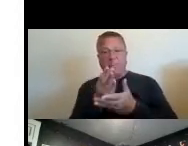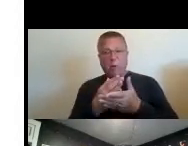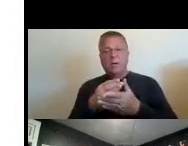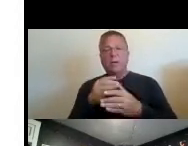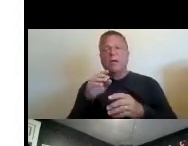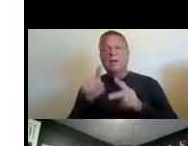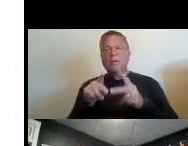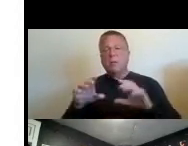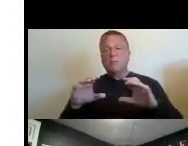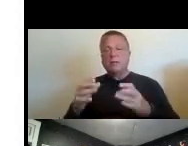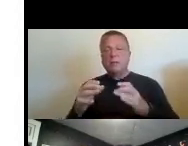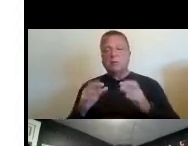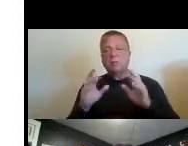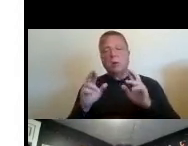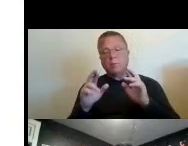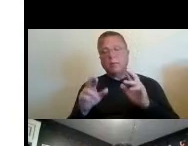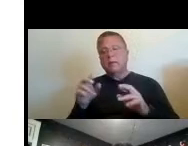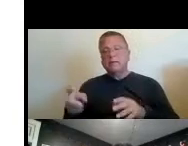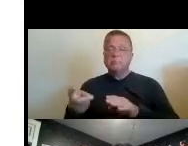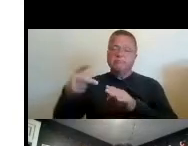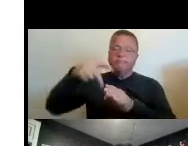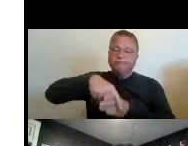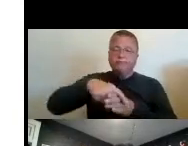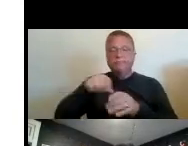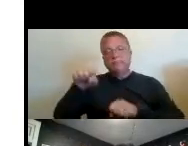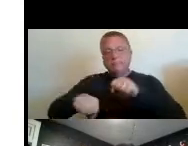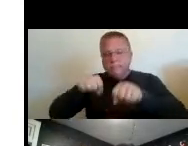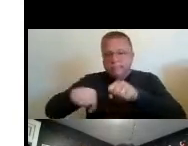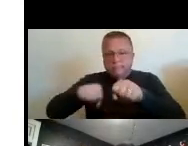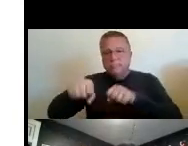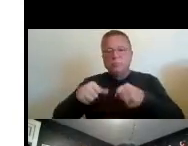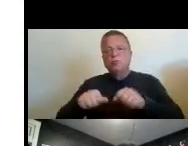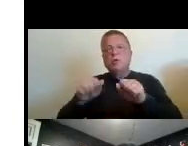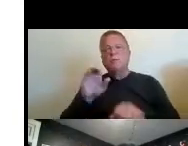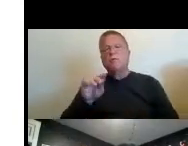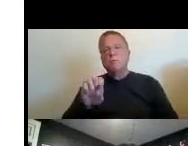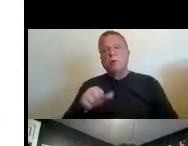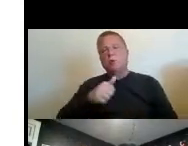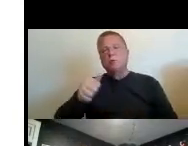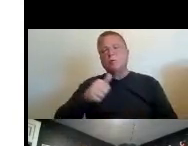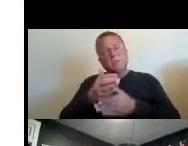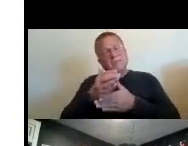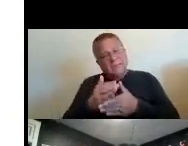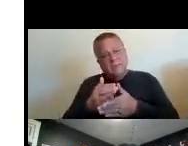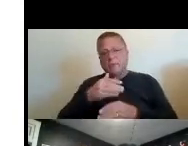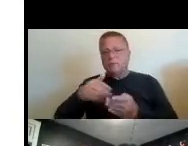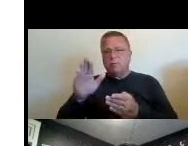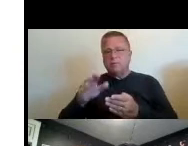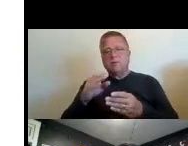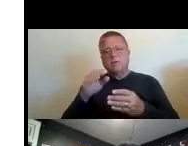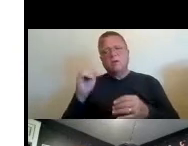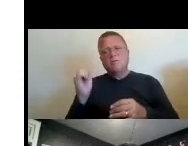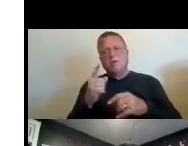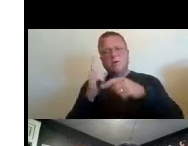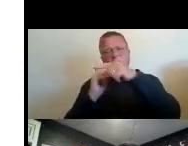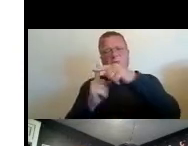can get on bikes and maybe try that as a mode of transportation for at least some of their trips for all those benefits I pointed out earlier, which